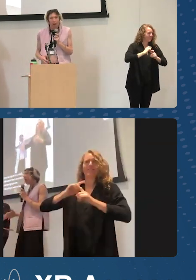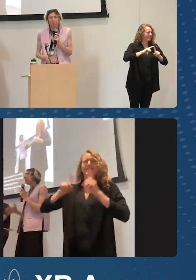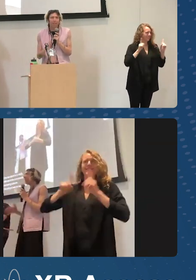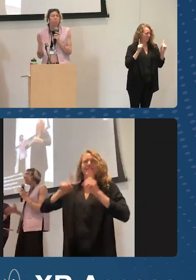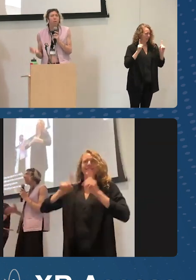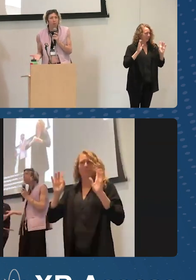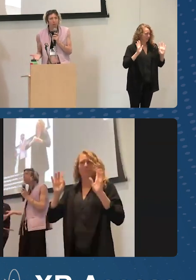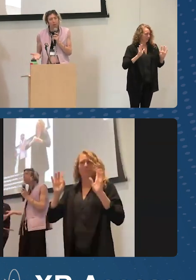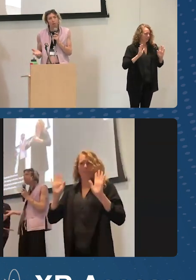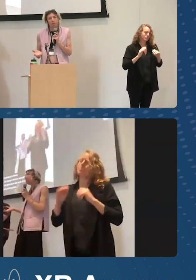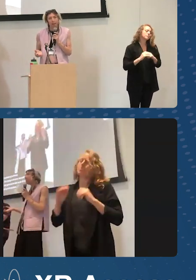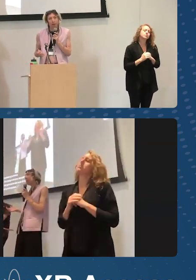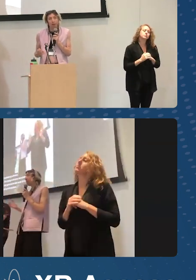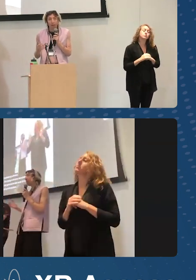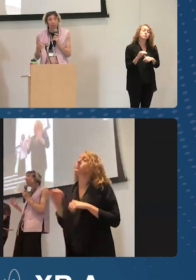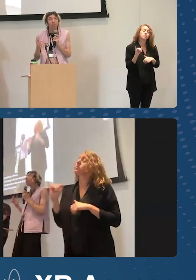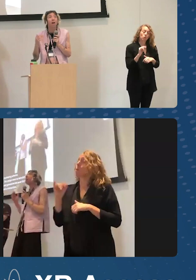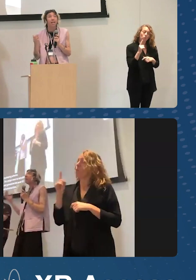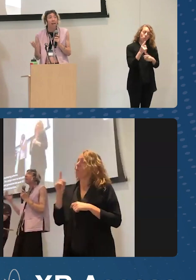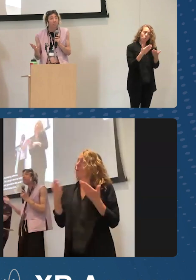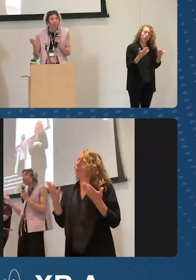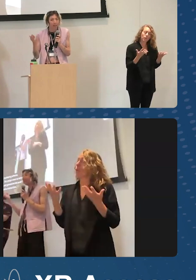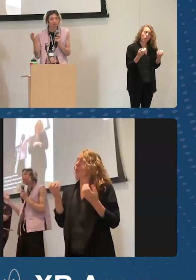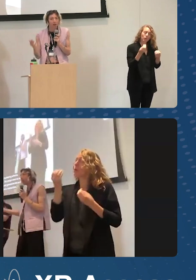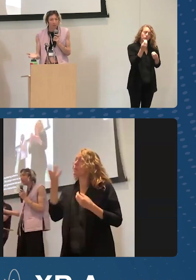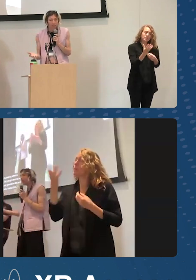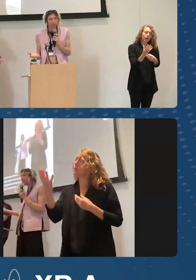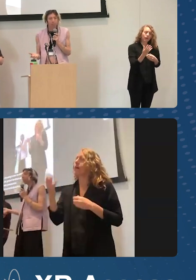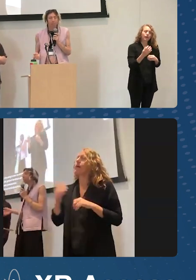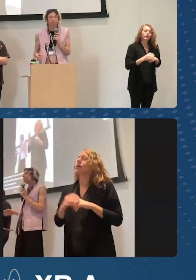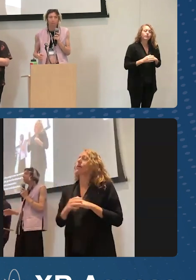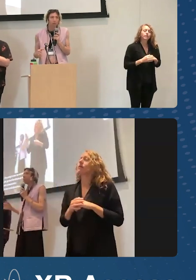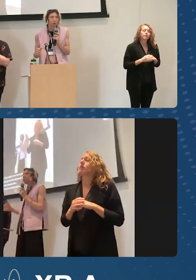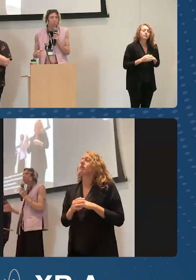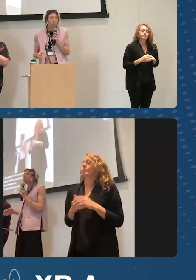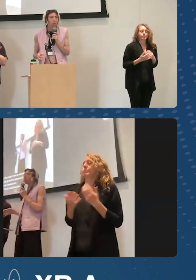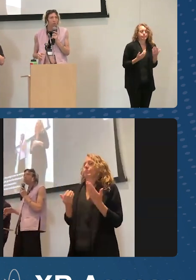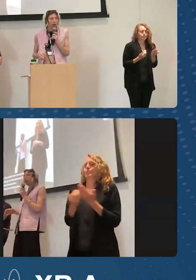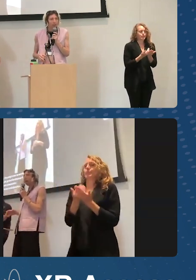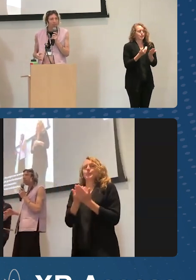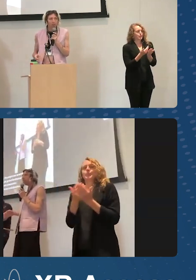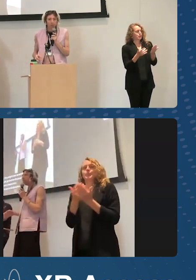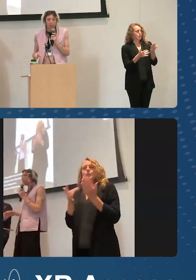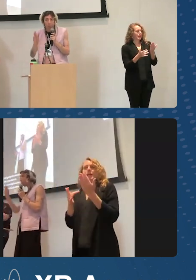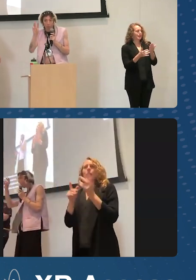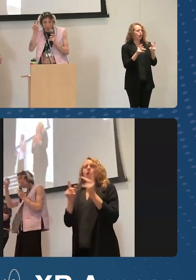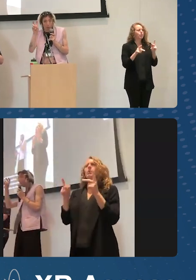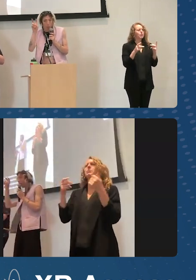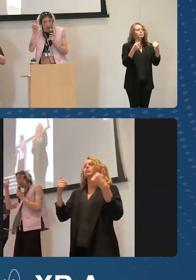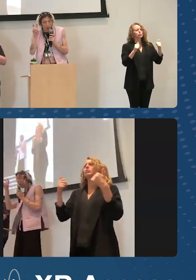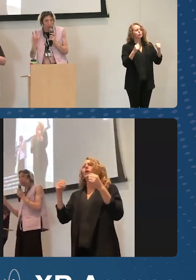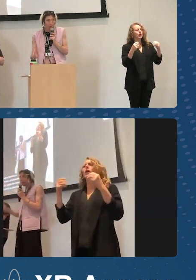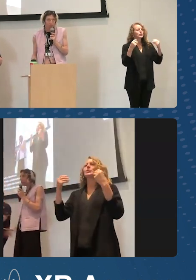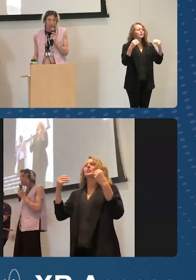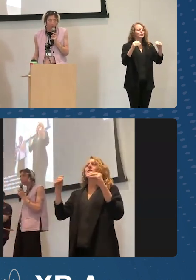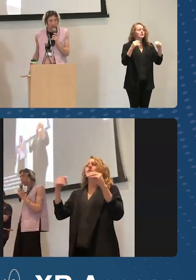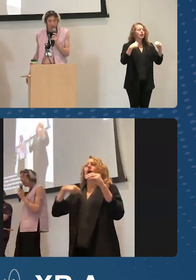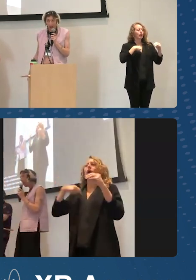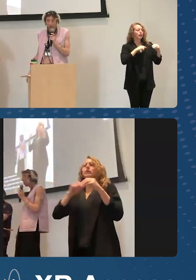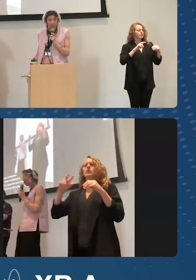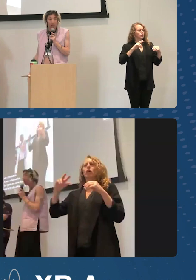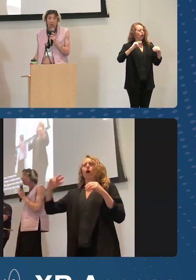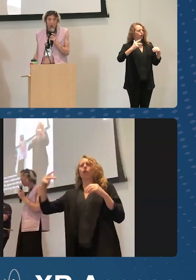So, I mean, I guess one other thing I want to say about kind of the cutting edge of technology, people are trying to sell us a third web, which is a